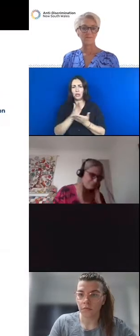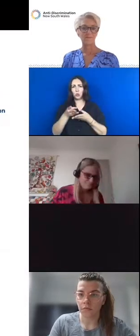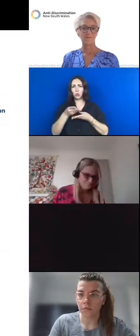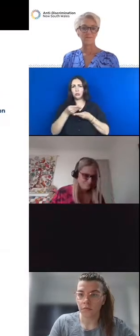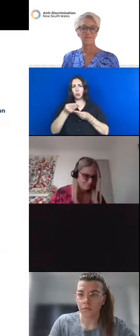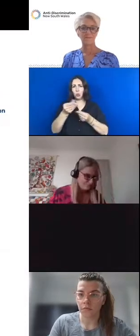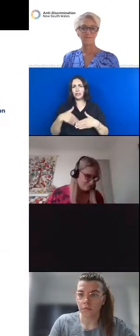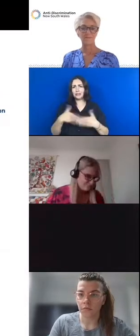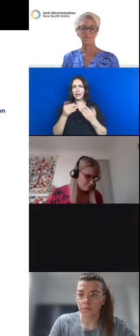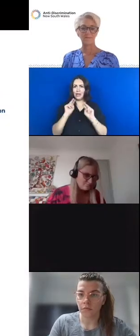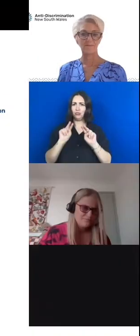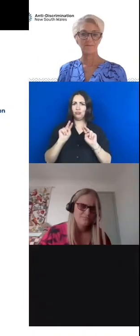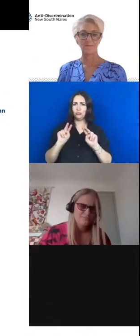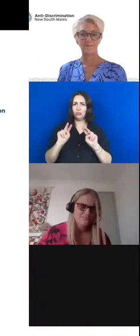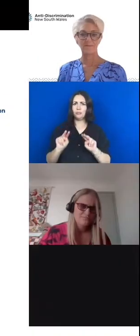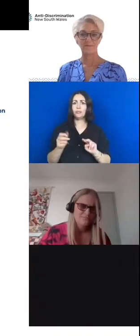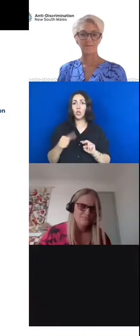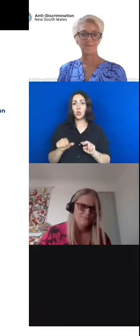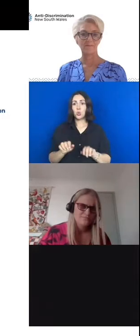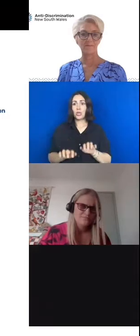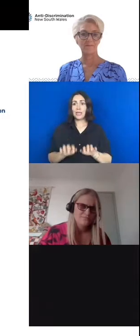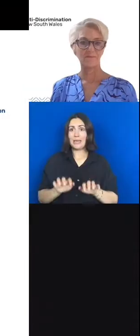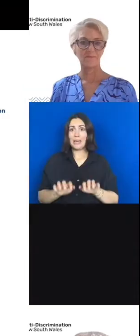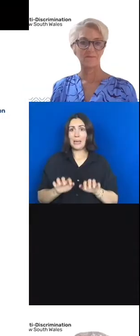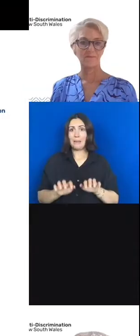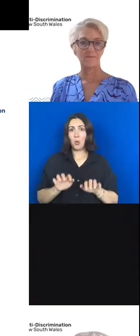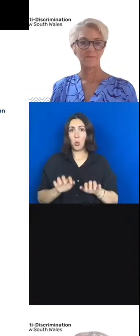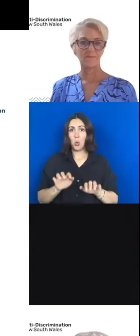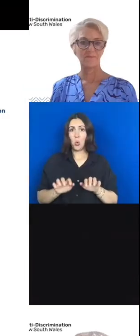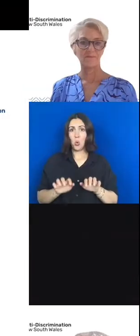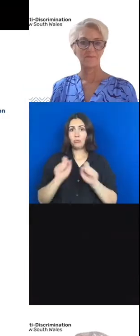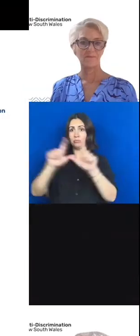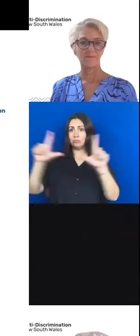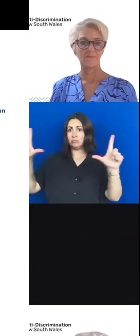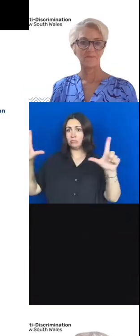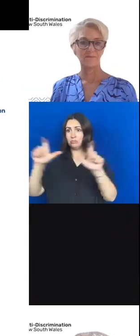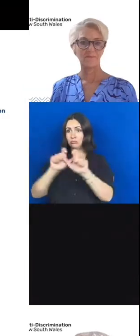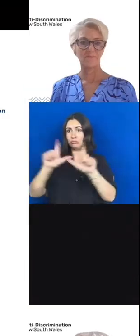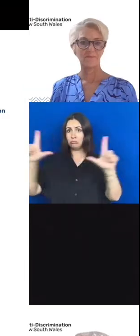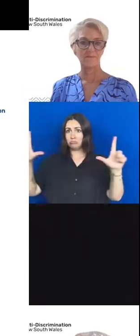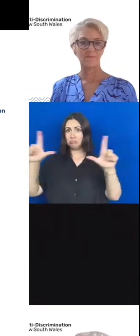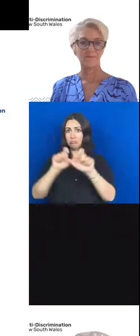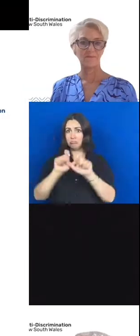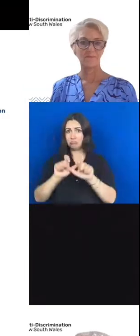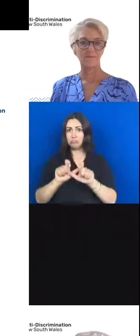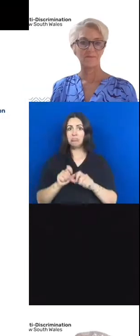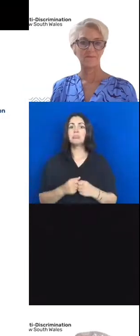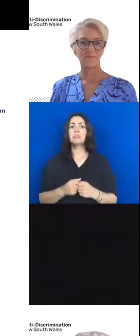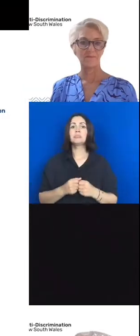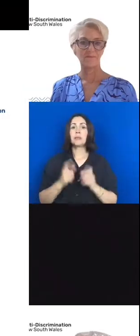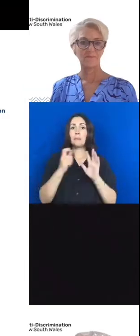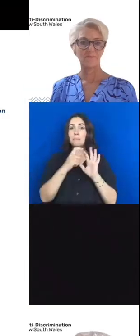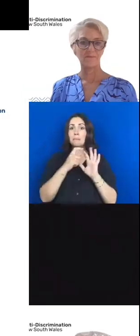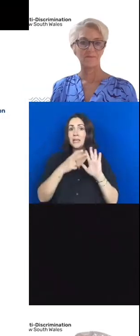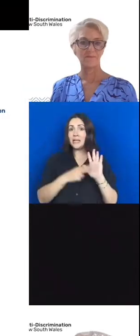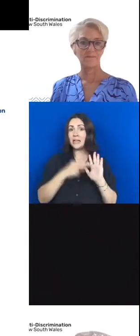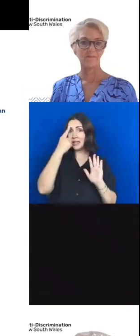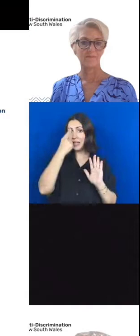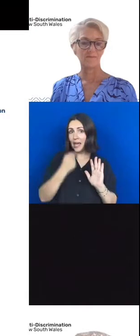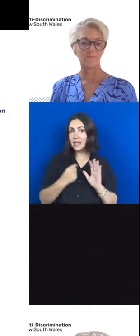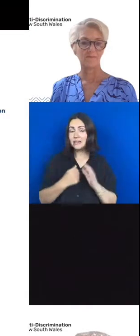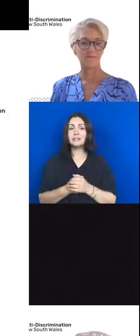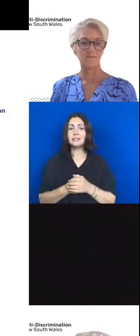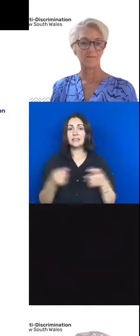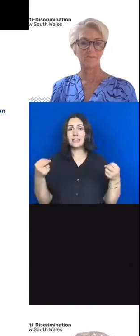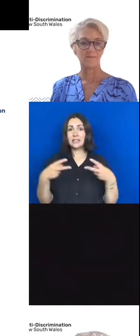Use your keyboard or mouse to make the Teams larger or smaller. Teams has live captions meeting if